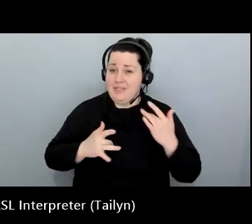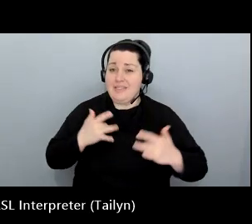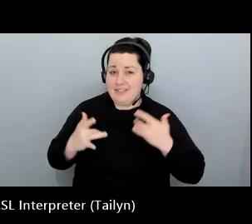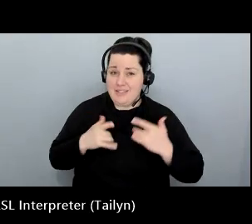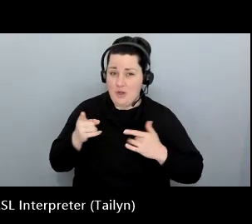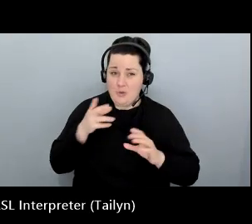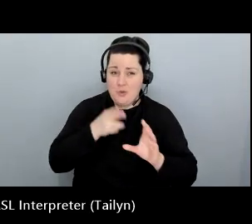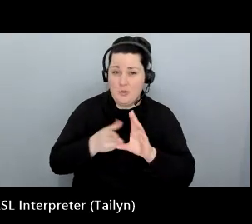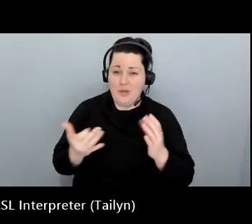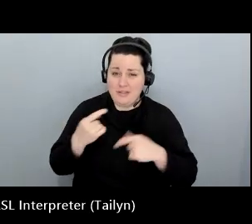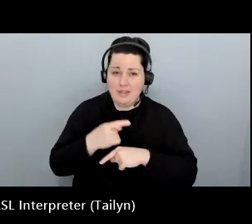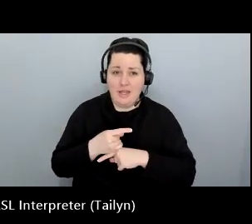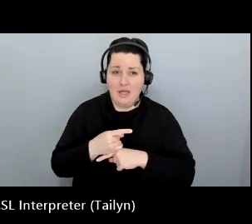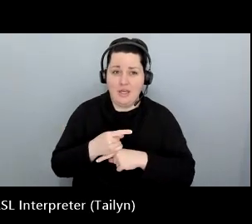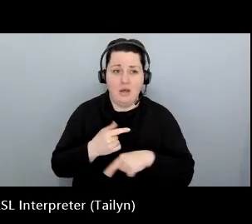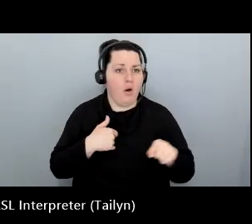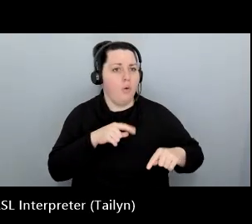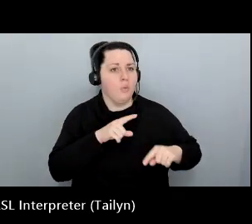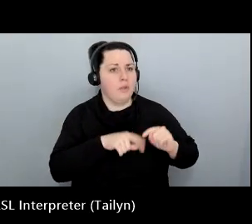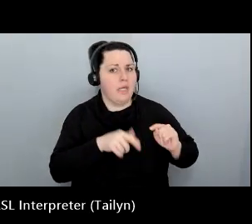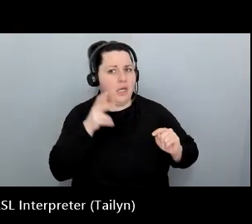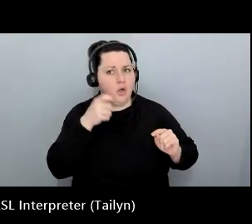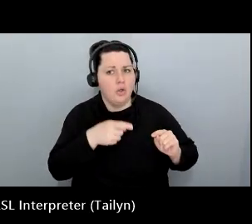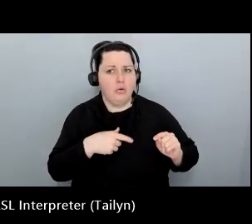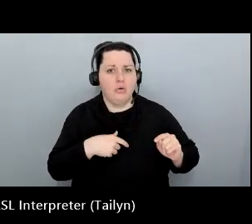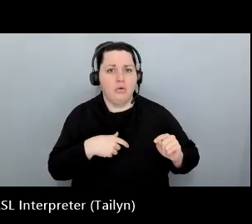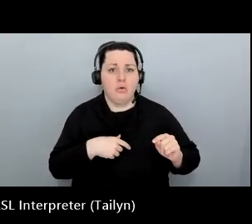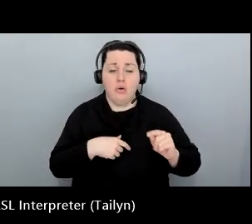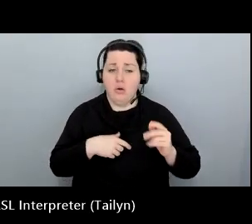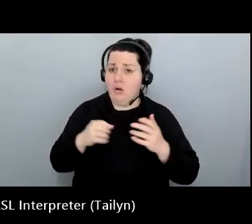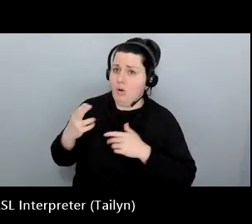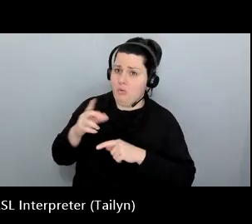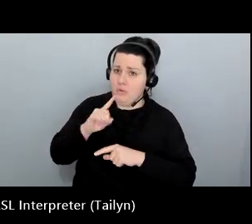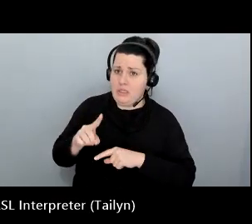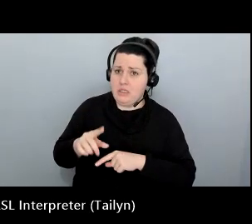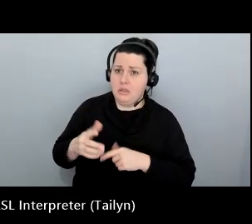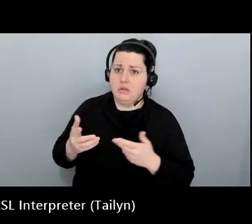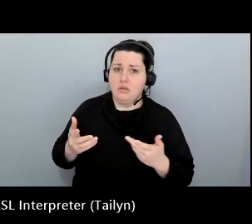all here today. Yeah, we can't hear you. Oh,